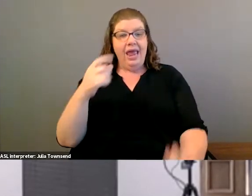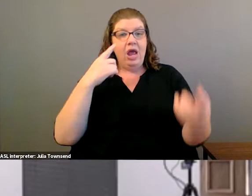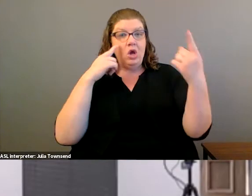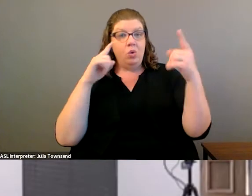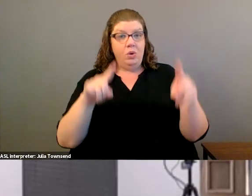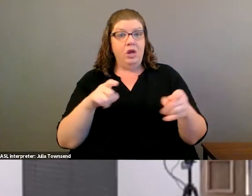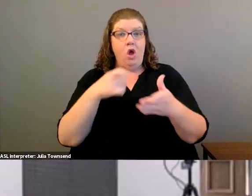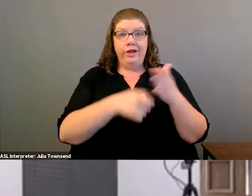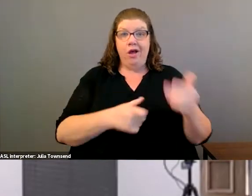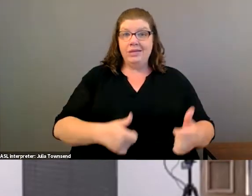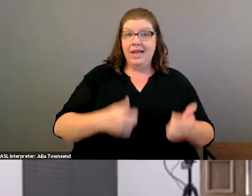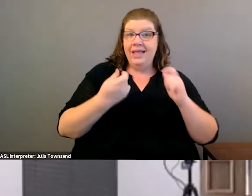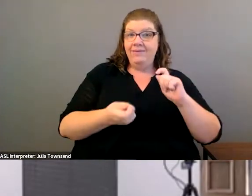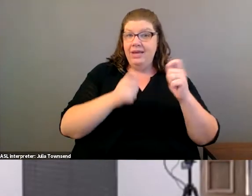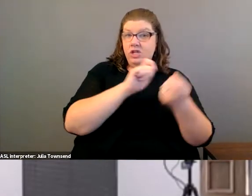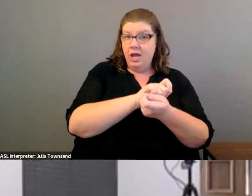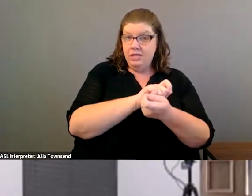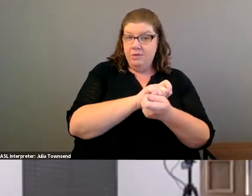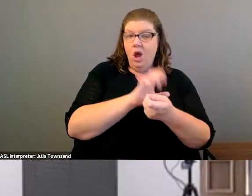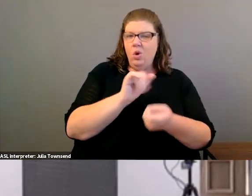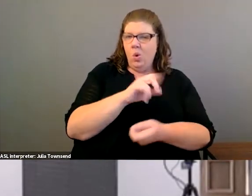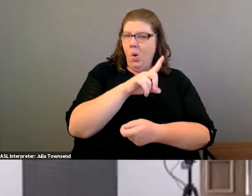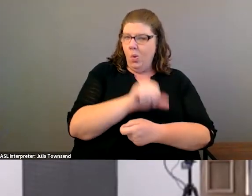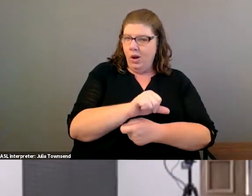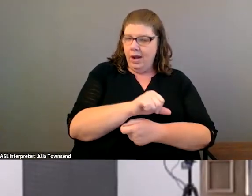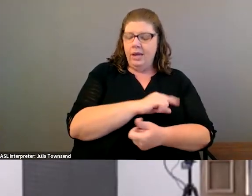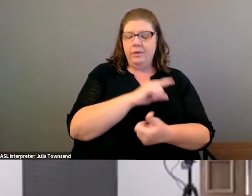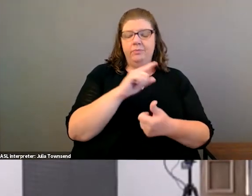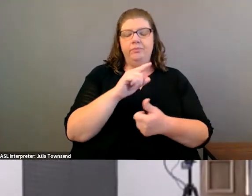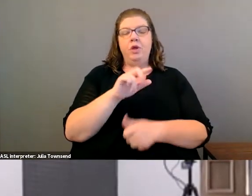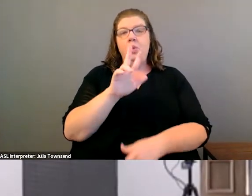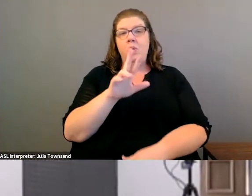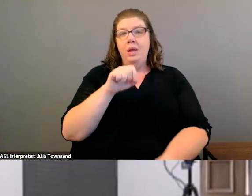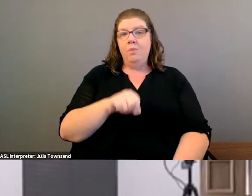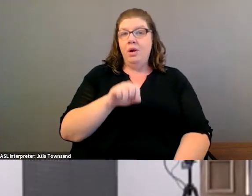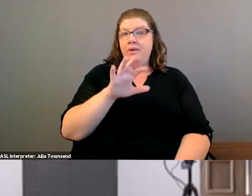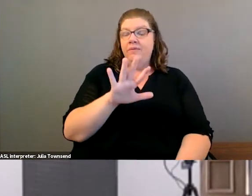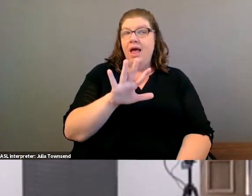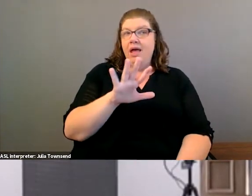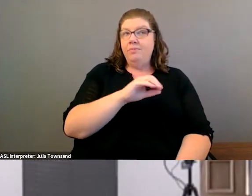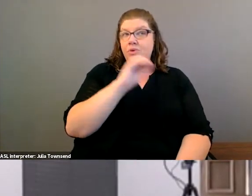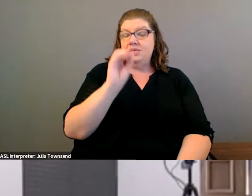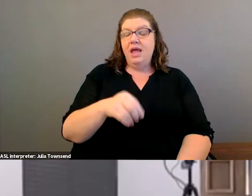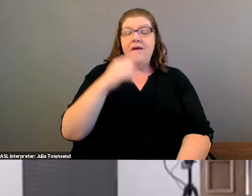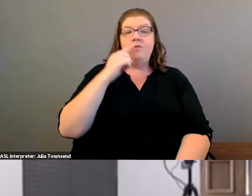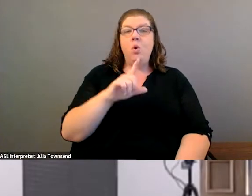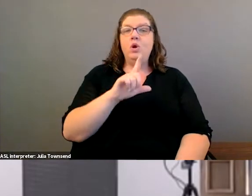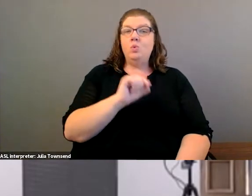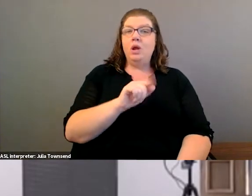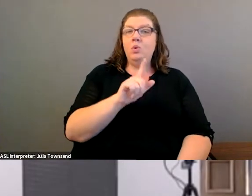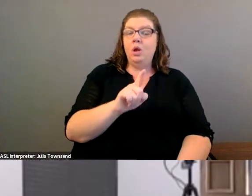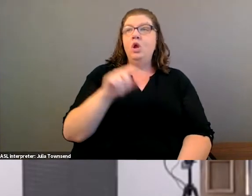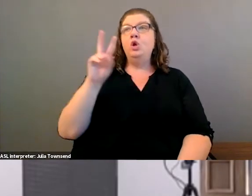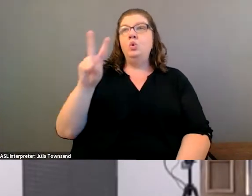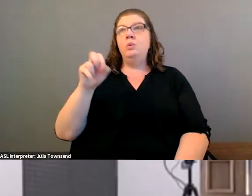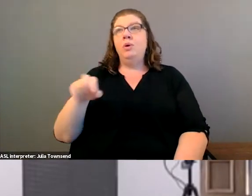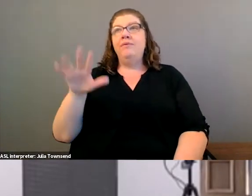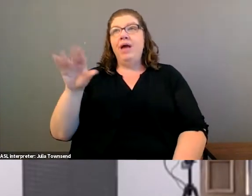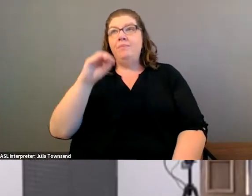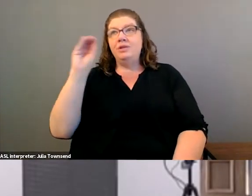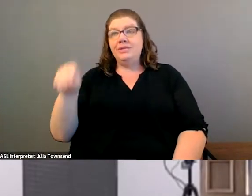cost of living adjustment, the COLA, of 3.5% for 21-22, 2.5%